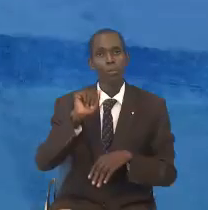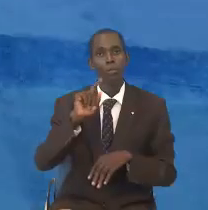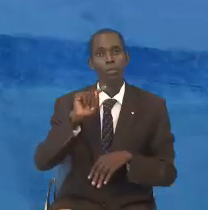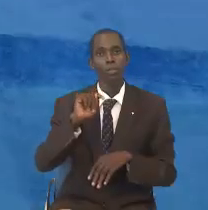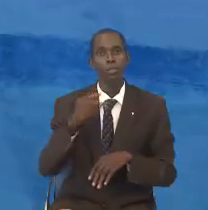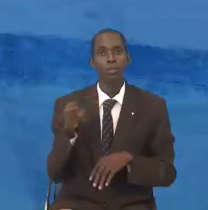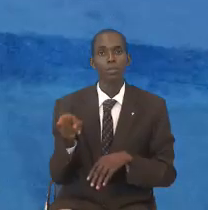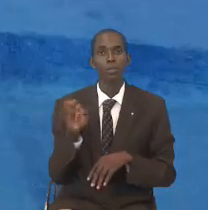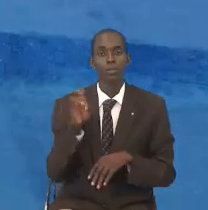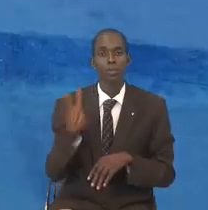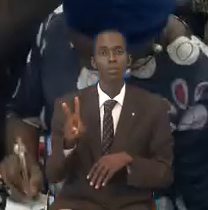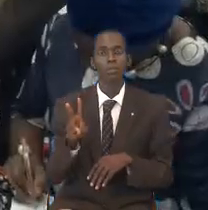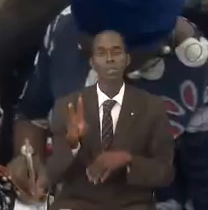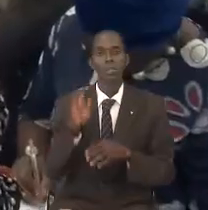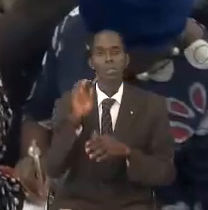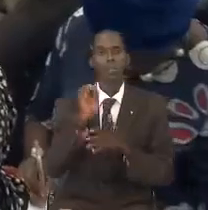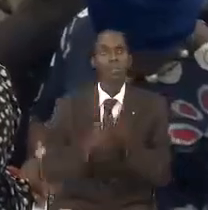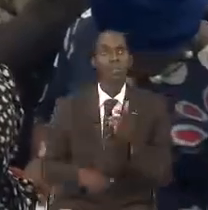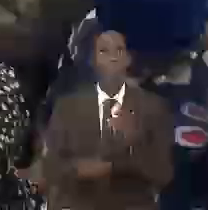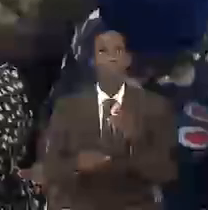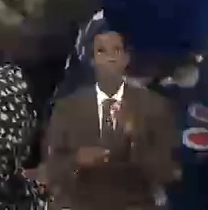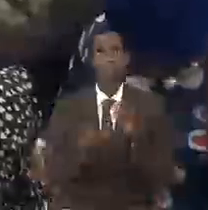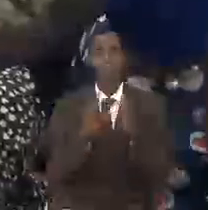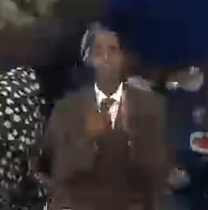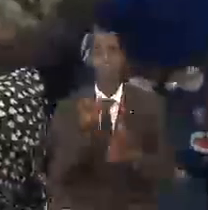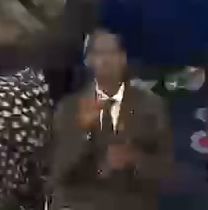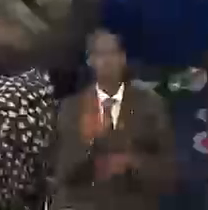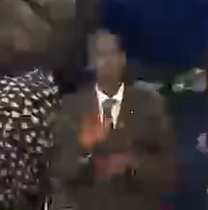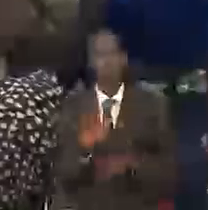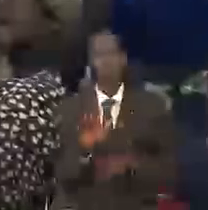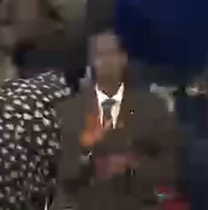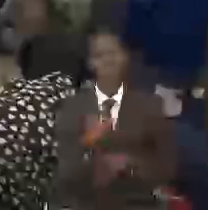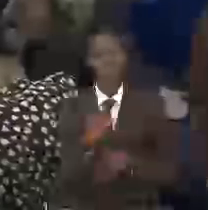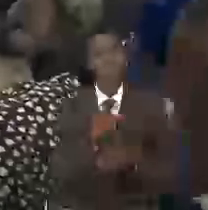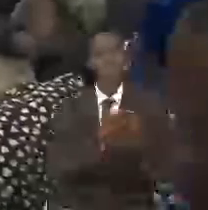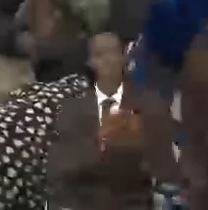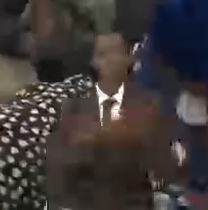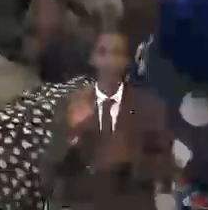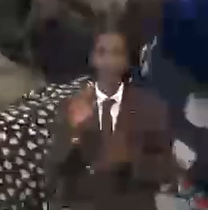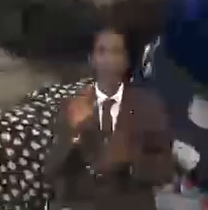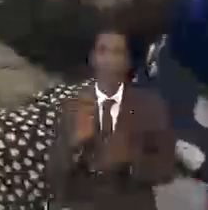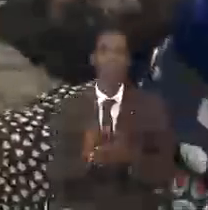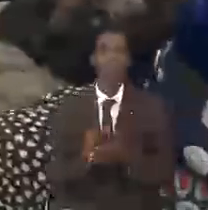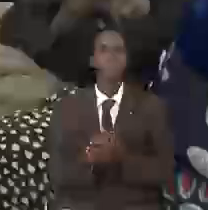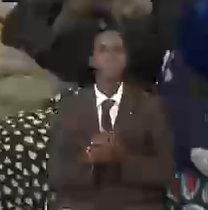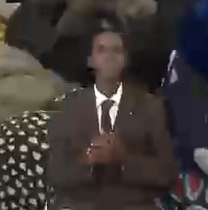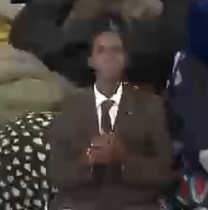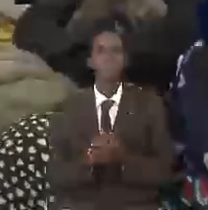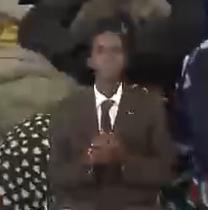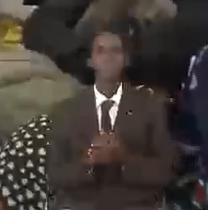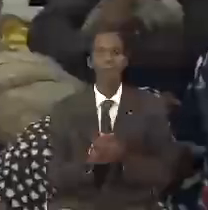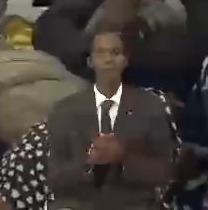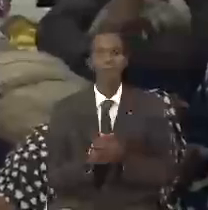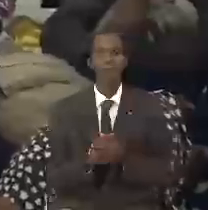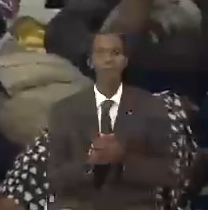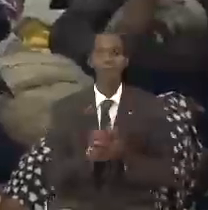6. In Matthew chapter 25, verse 6, that